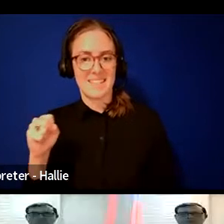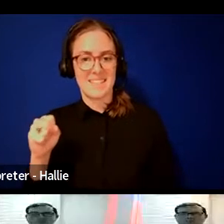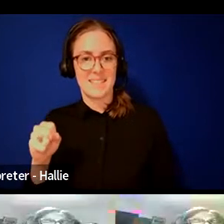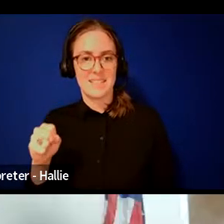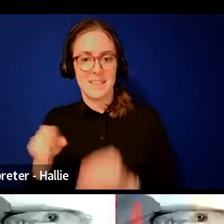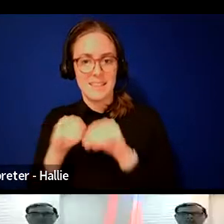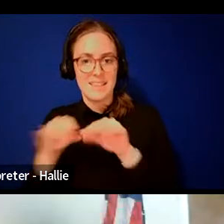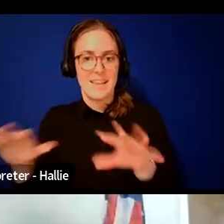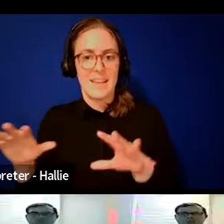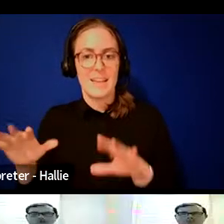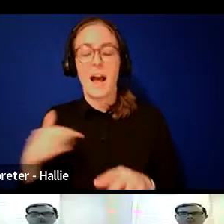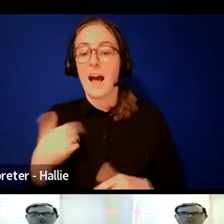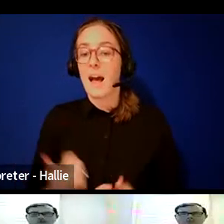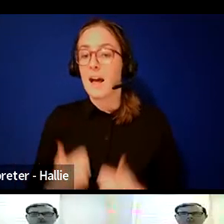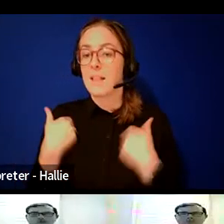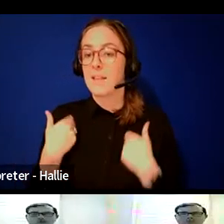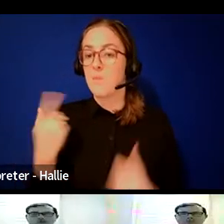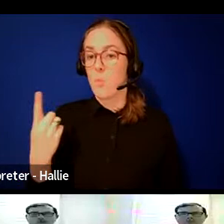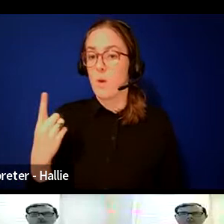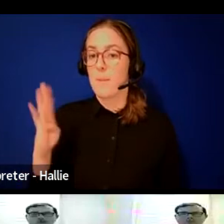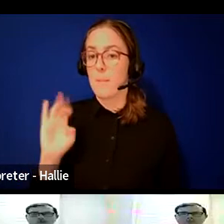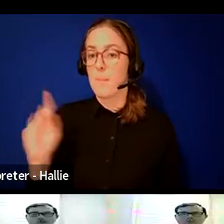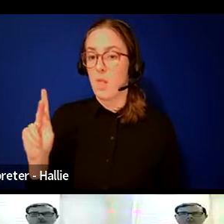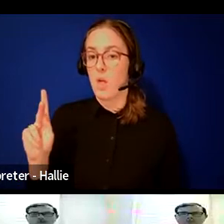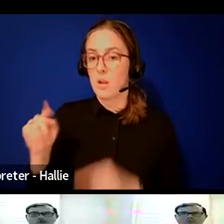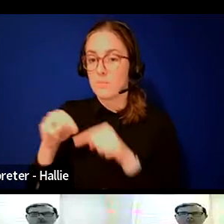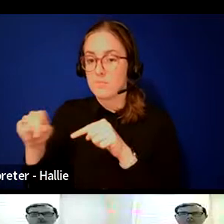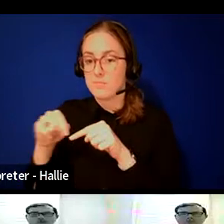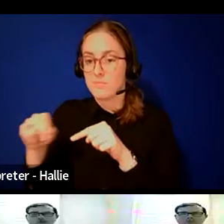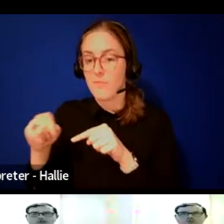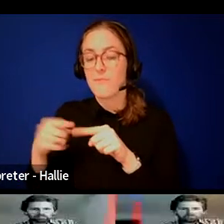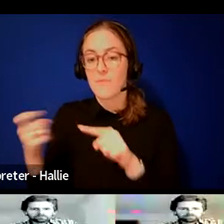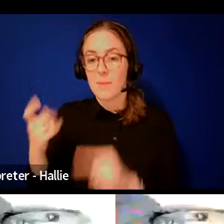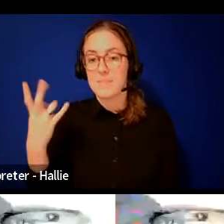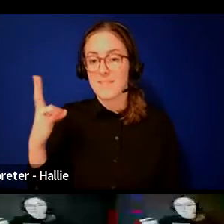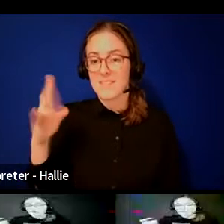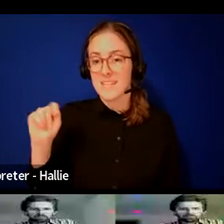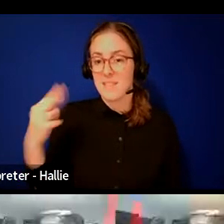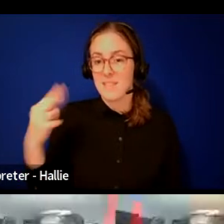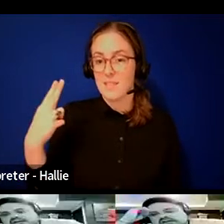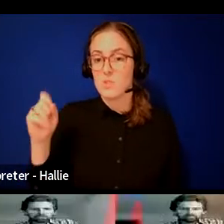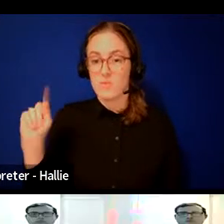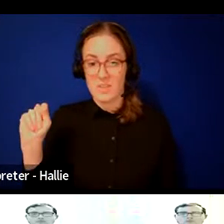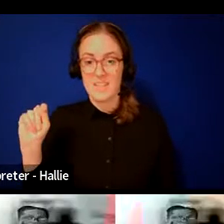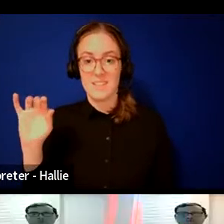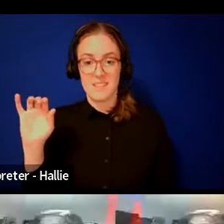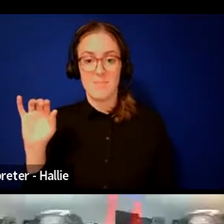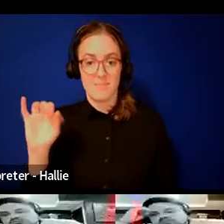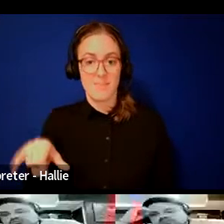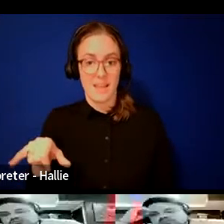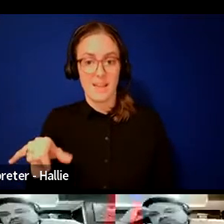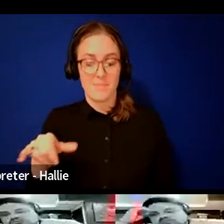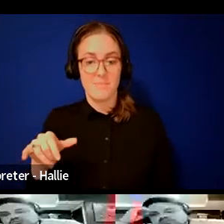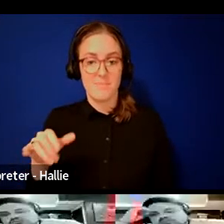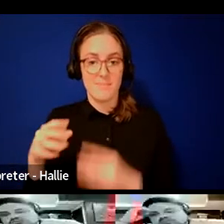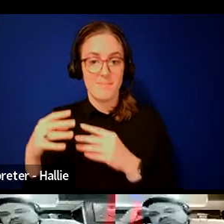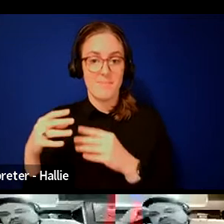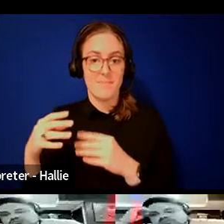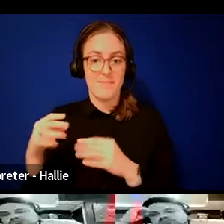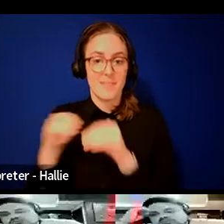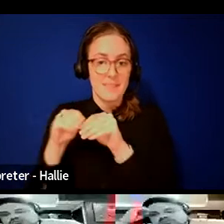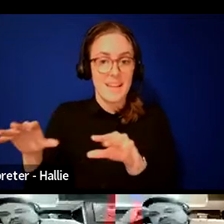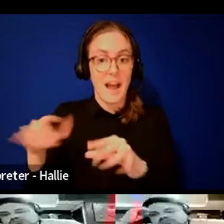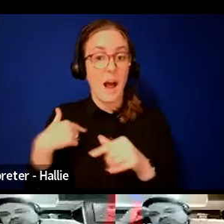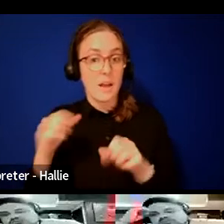a block away from where the leak was on 17th Street per the gas leak. However, I had to ask workers what was going on. I could spell